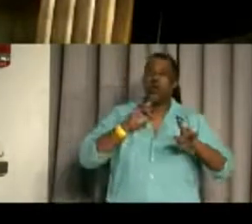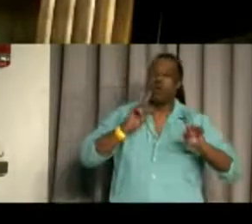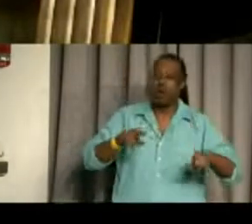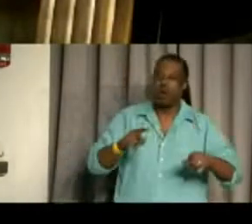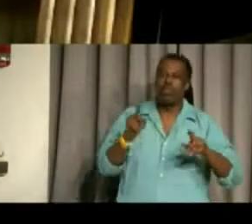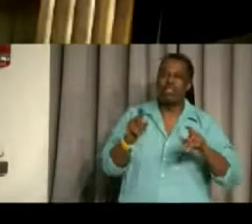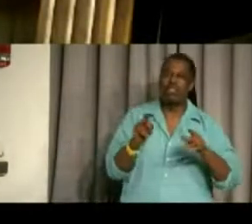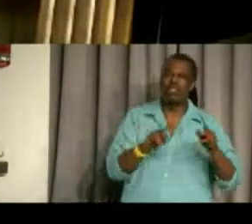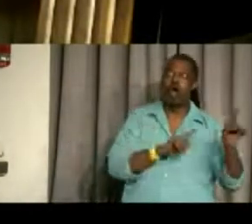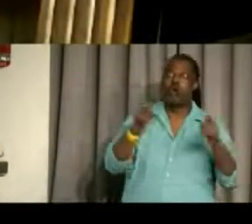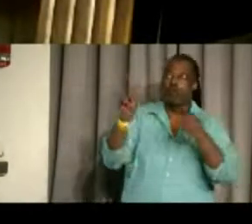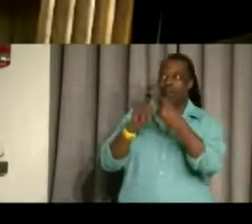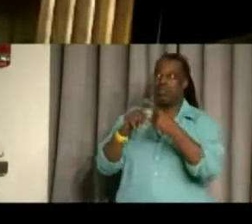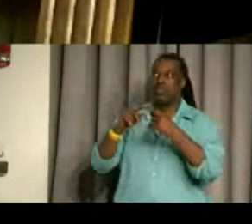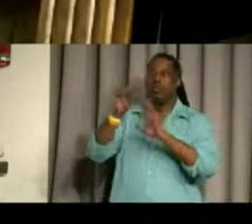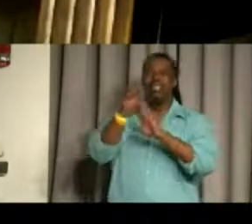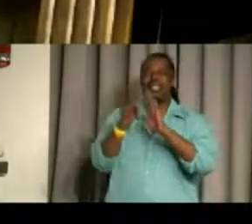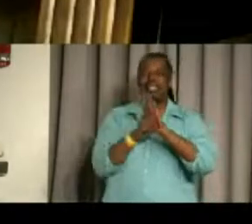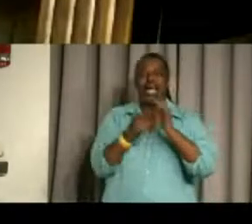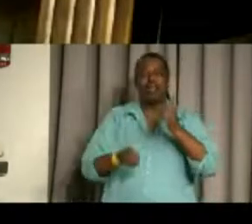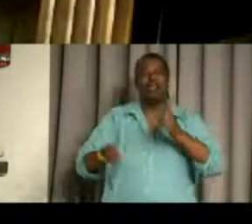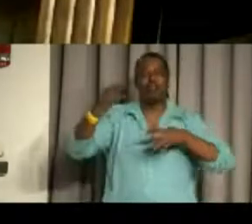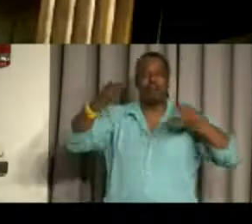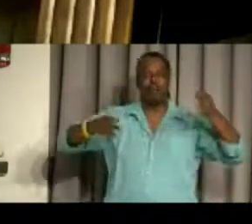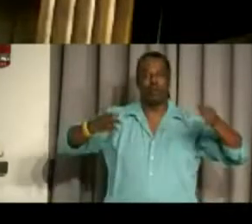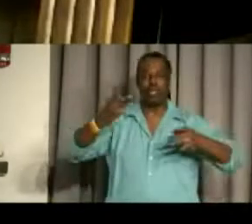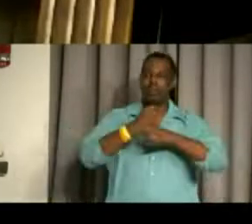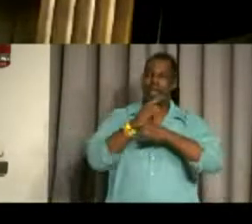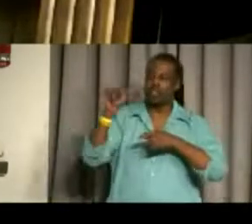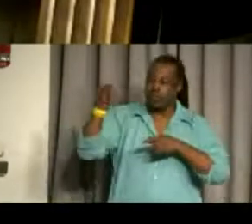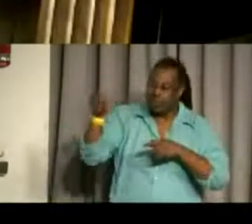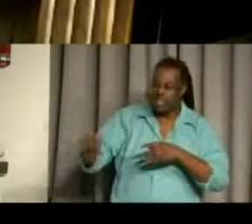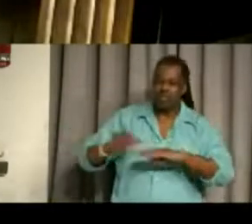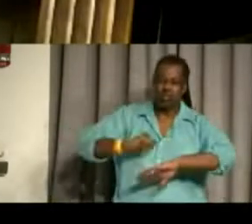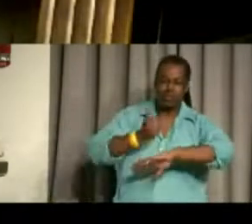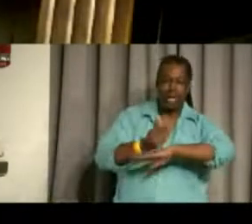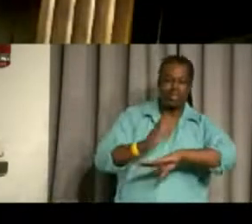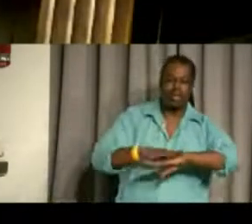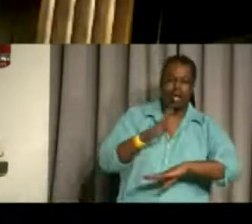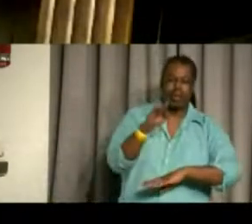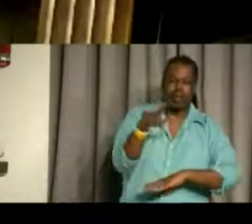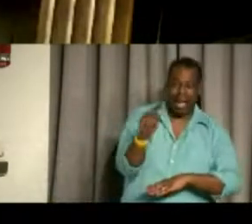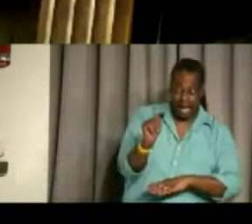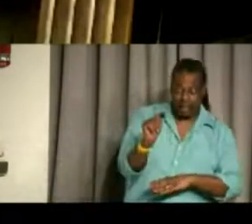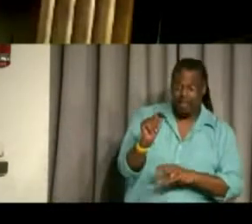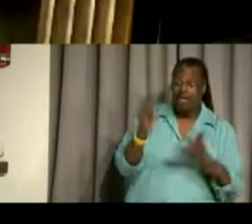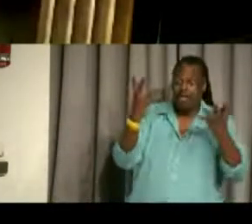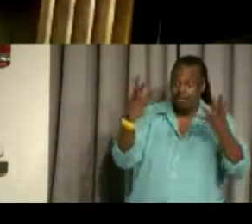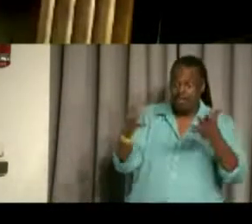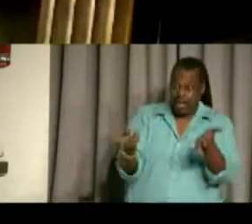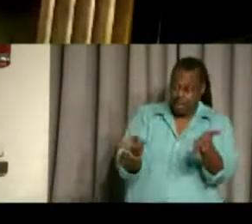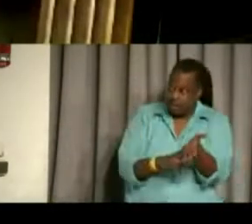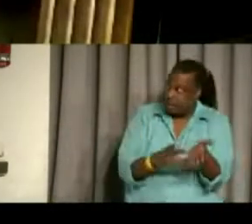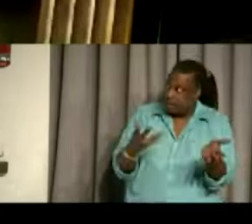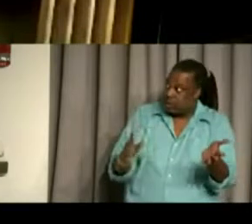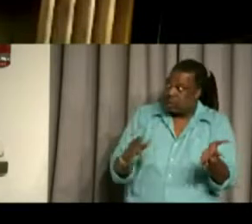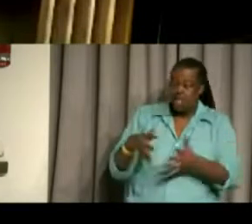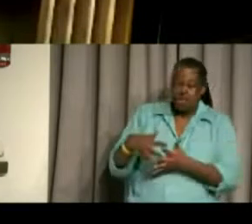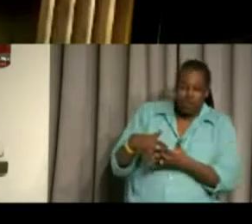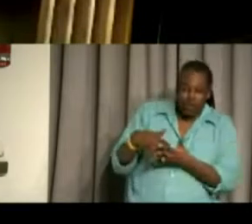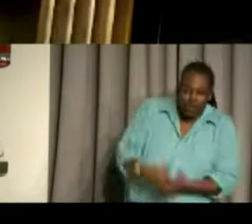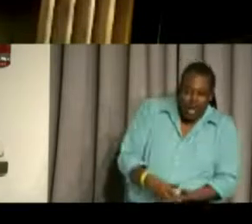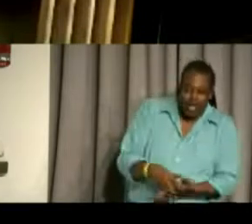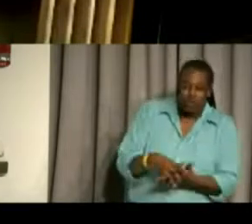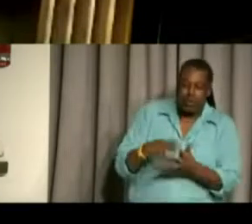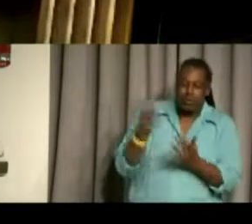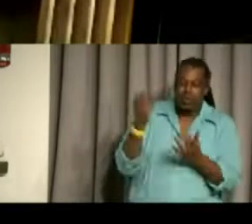state Supreme Court in order to ensure that this was placed on the ballot. And once it was on the ballot, grassroots organizing